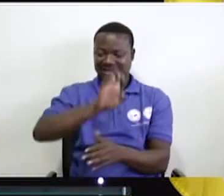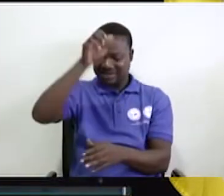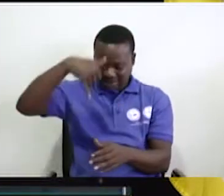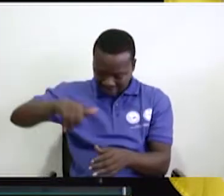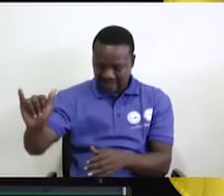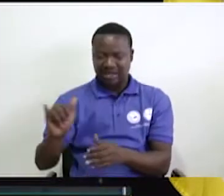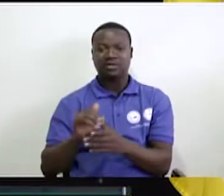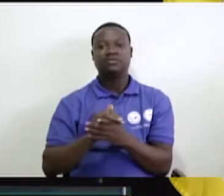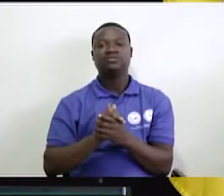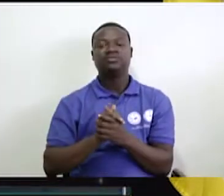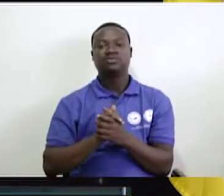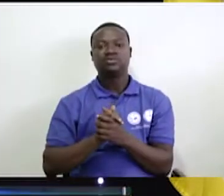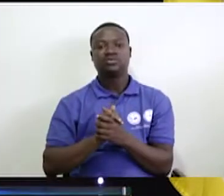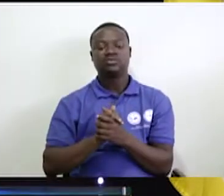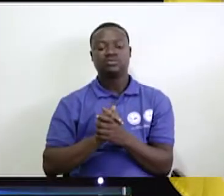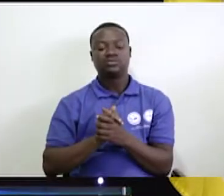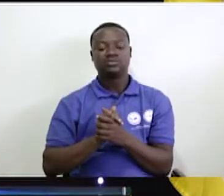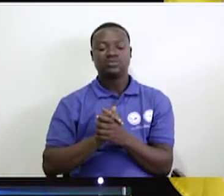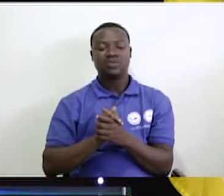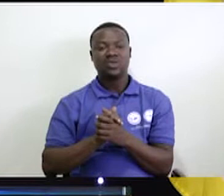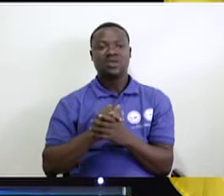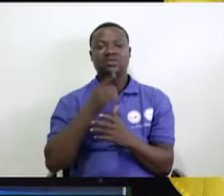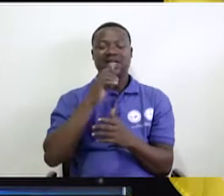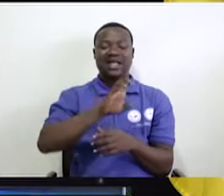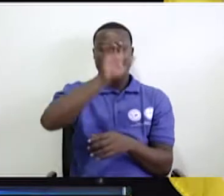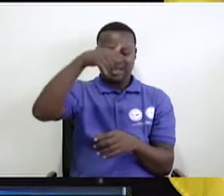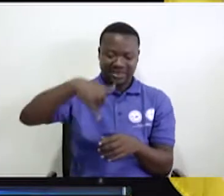And he says that eternal